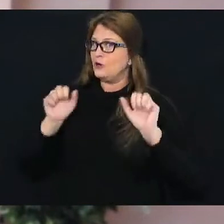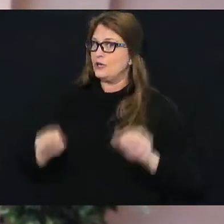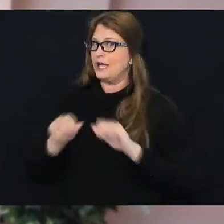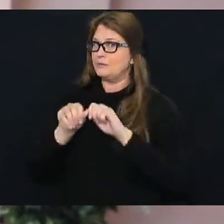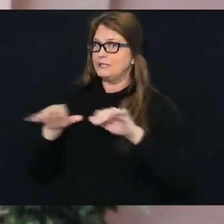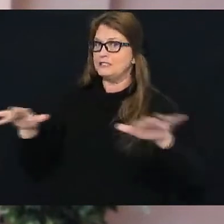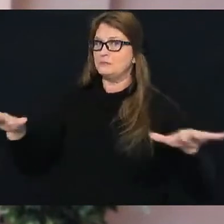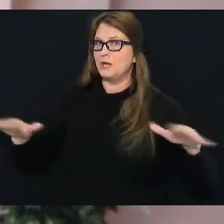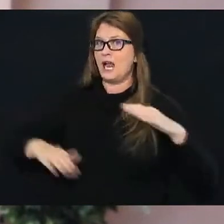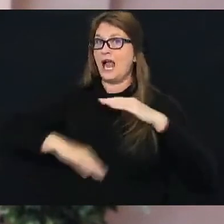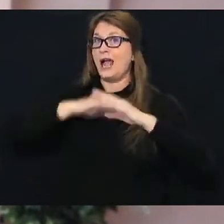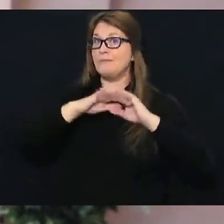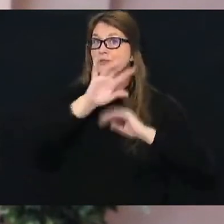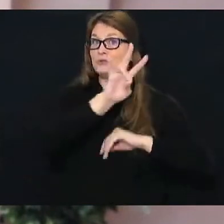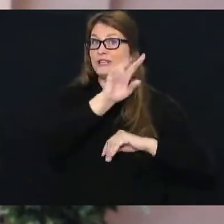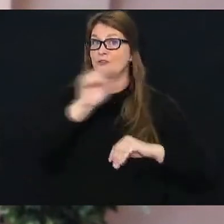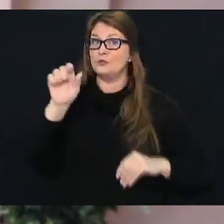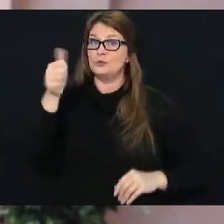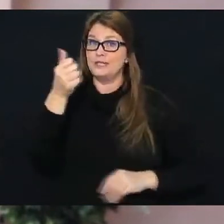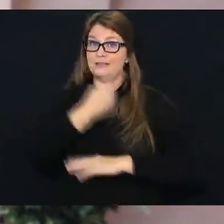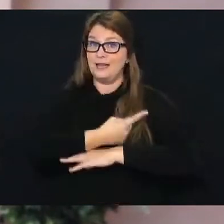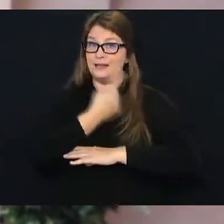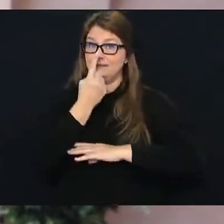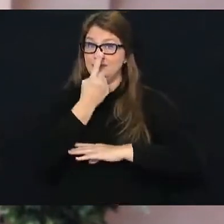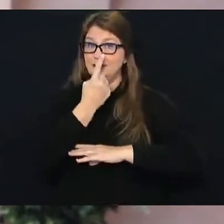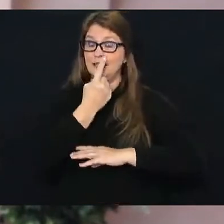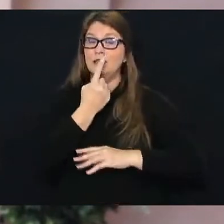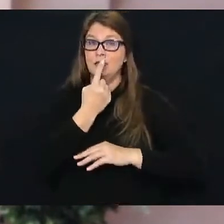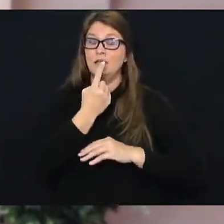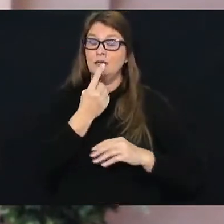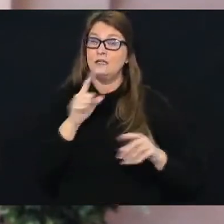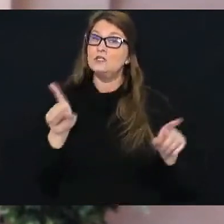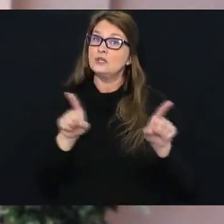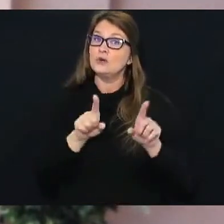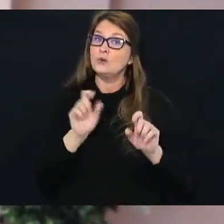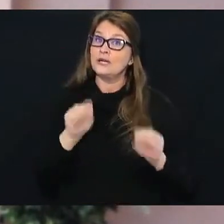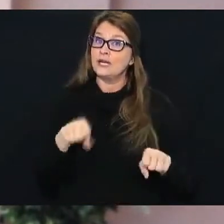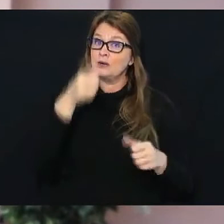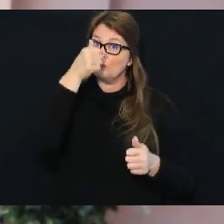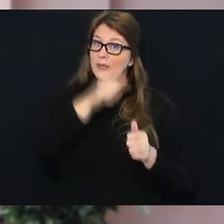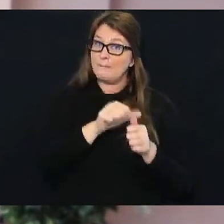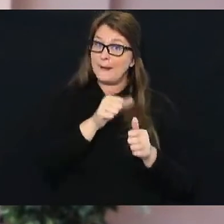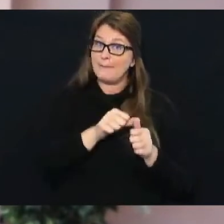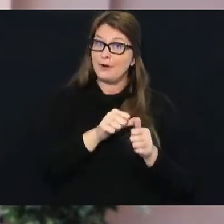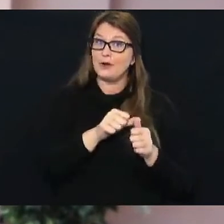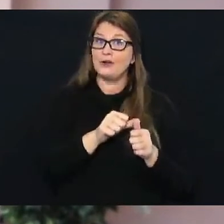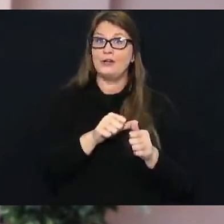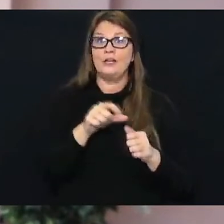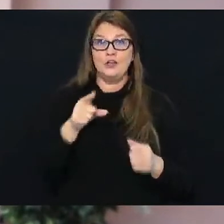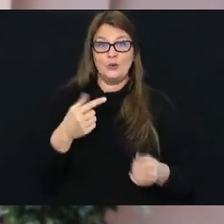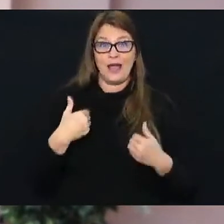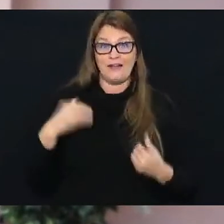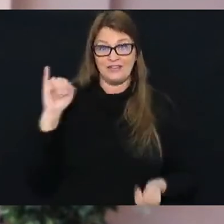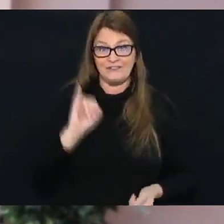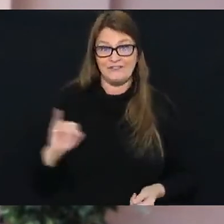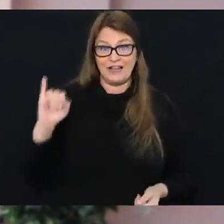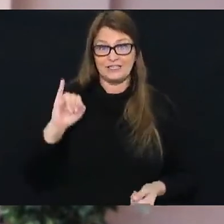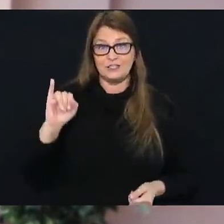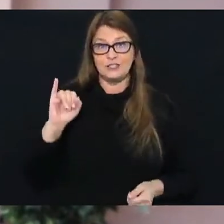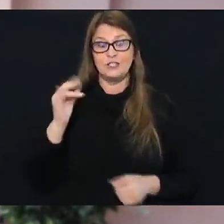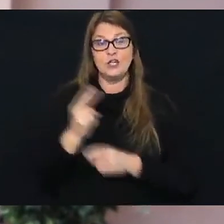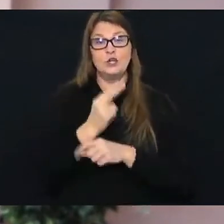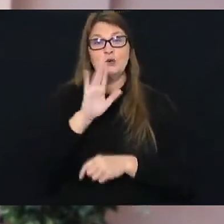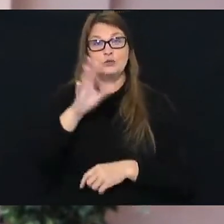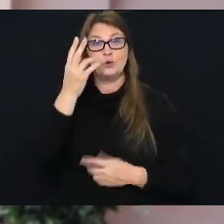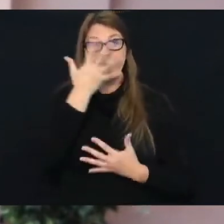to day 7 to 10. So it is also important that if you do have an infection, please wear your mask